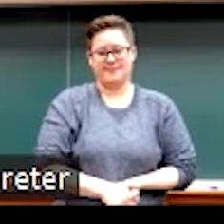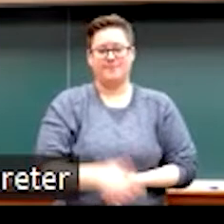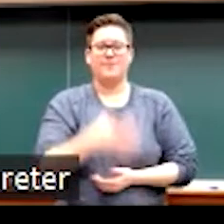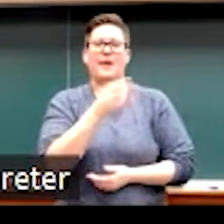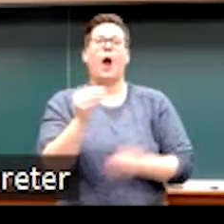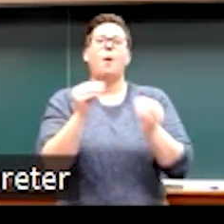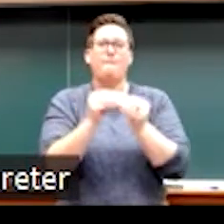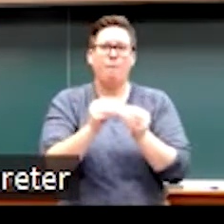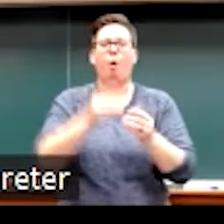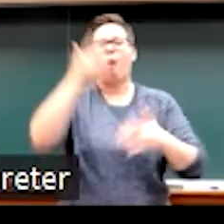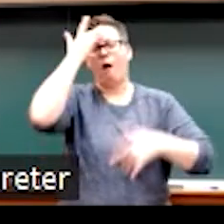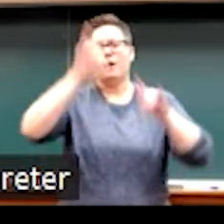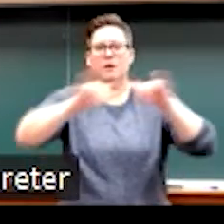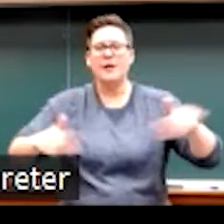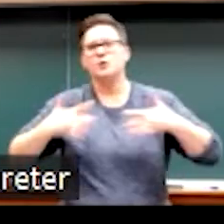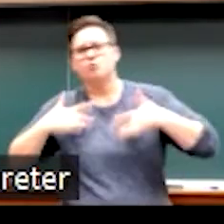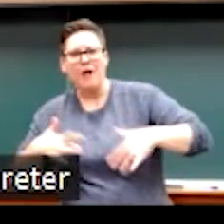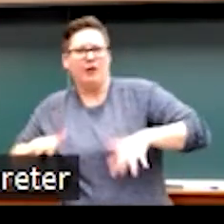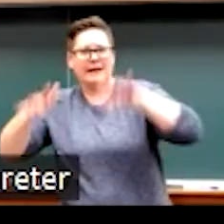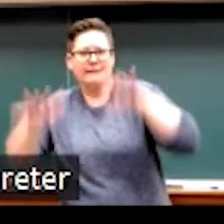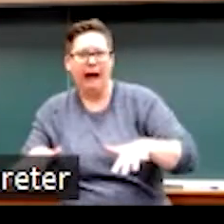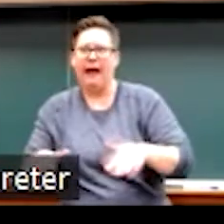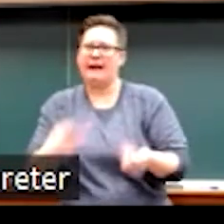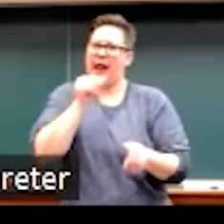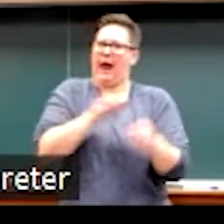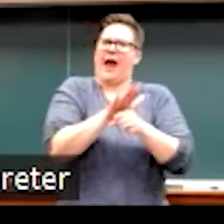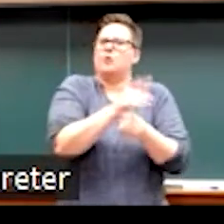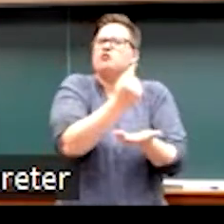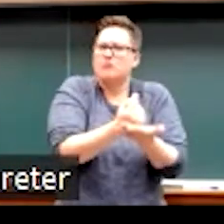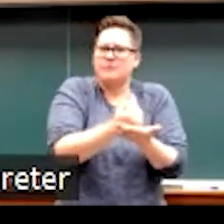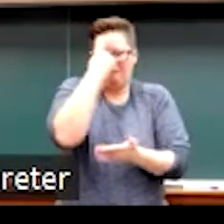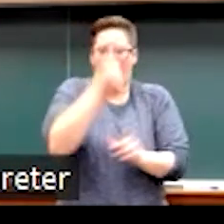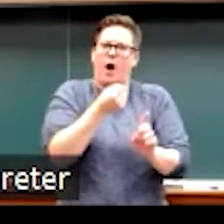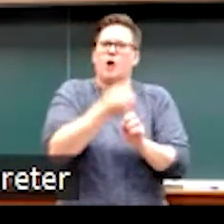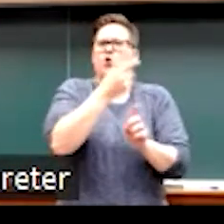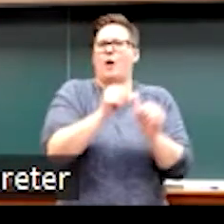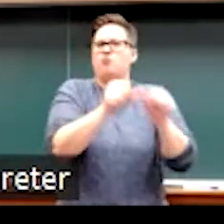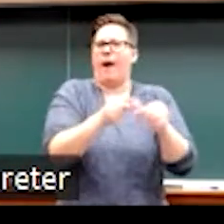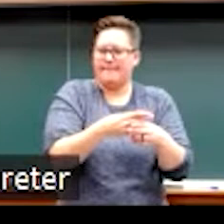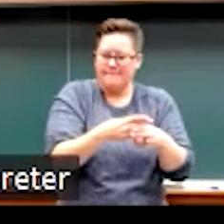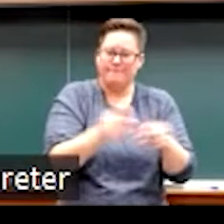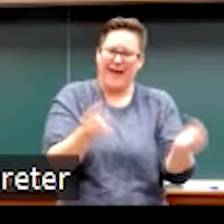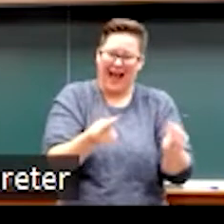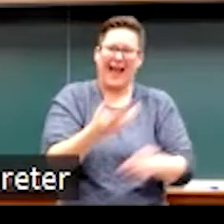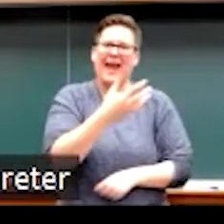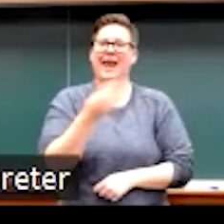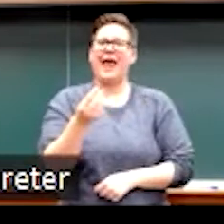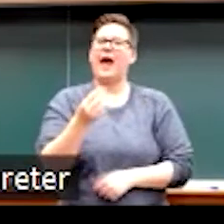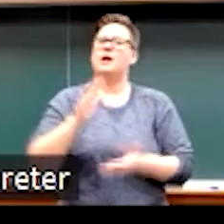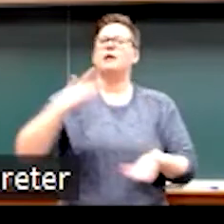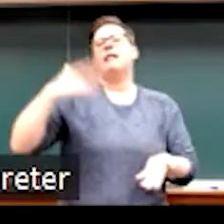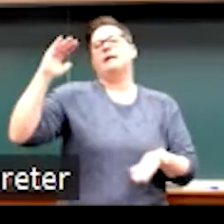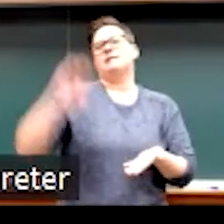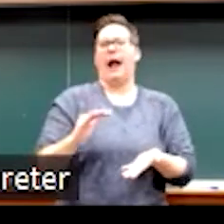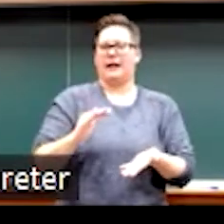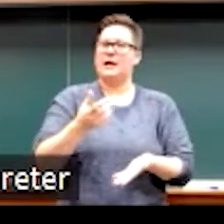greater comorbid depression and anxiety. There's less adequate treatment for acute and chronic pain, and they're less likely to receive